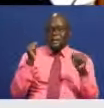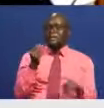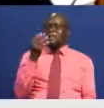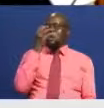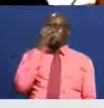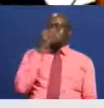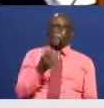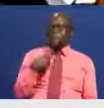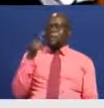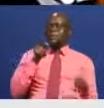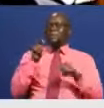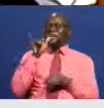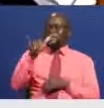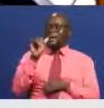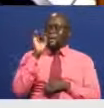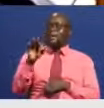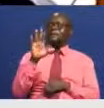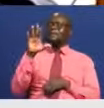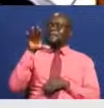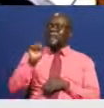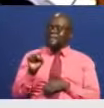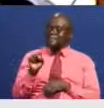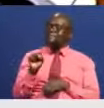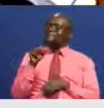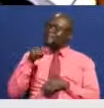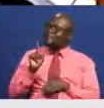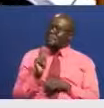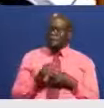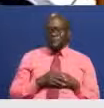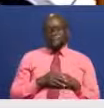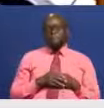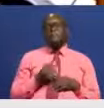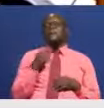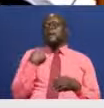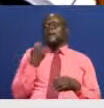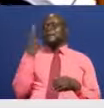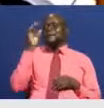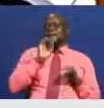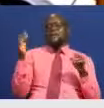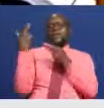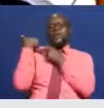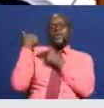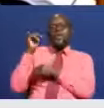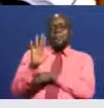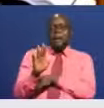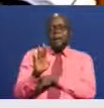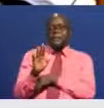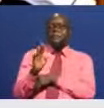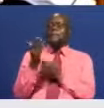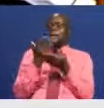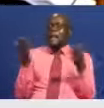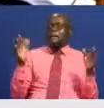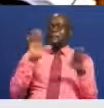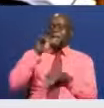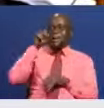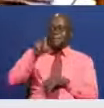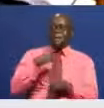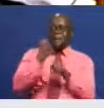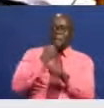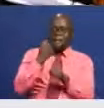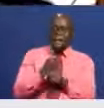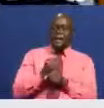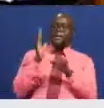Ruto? Who is managing? If the Cabinet Secretaries do not understand their role, that everything must be done